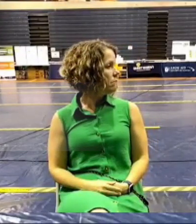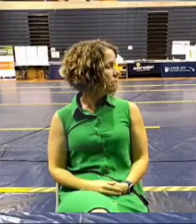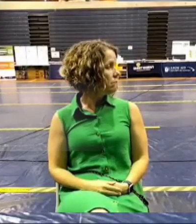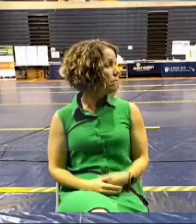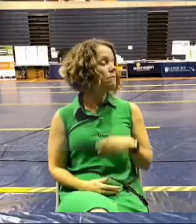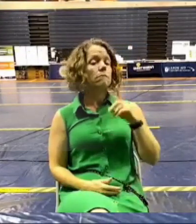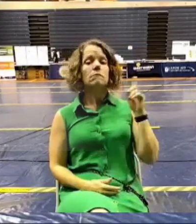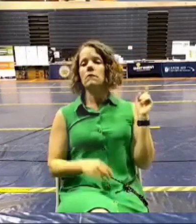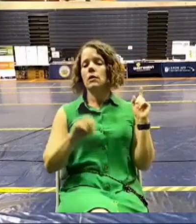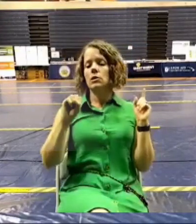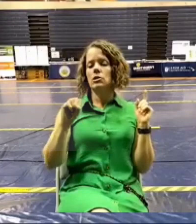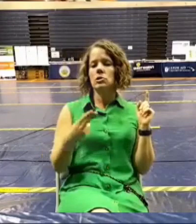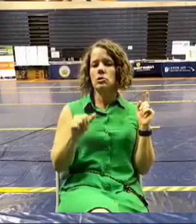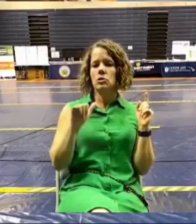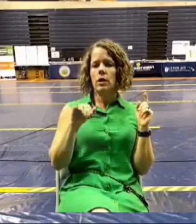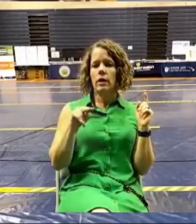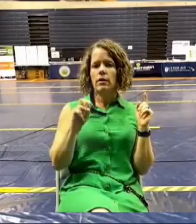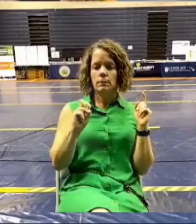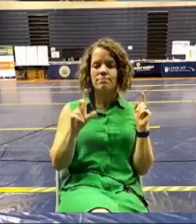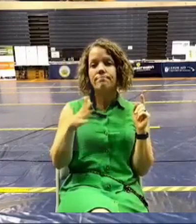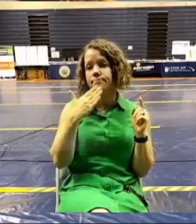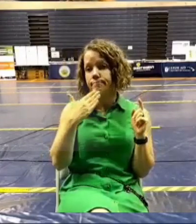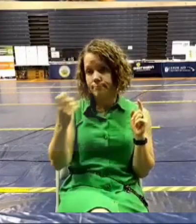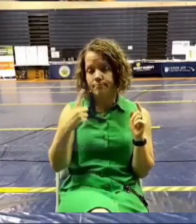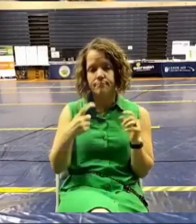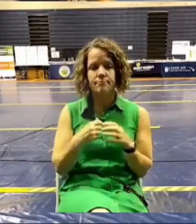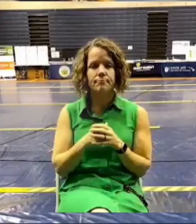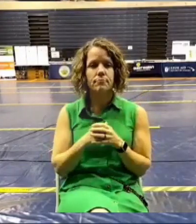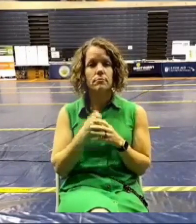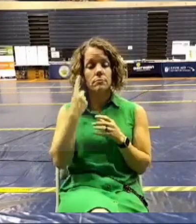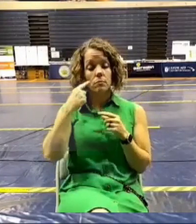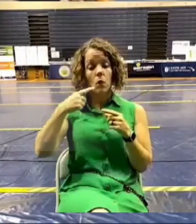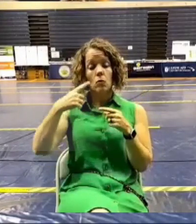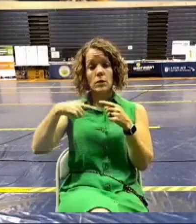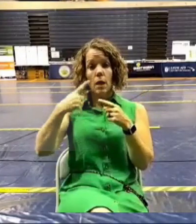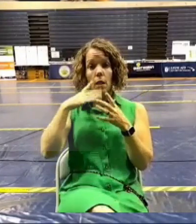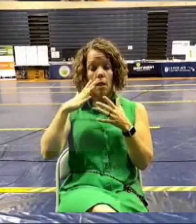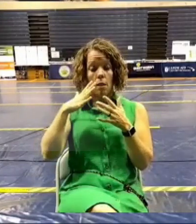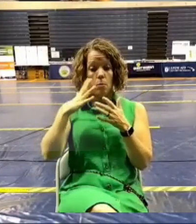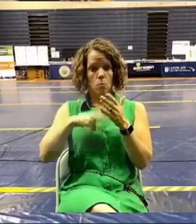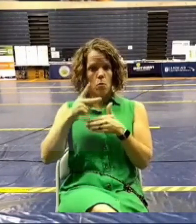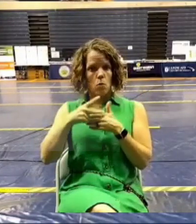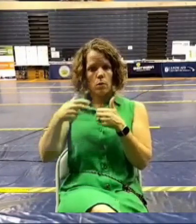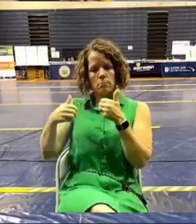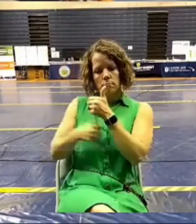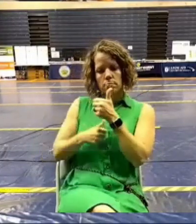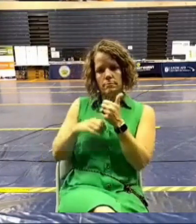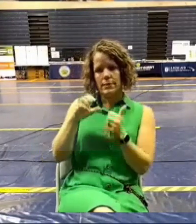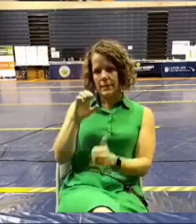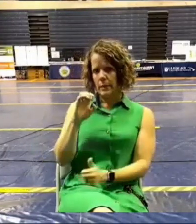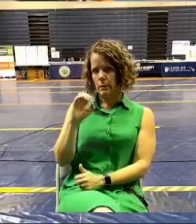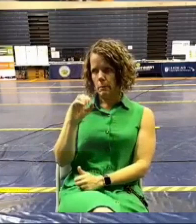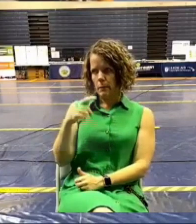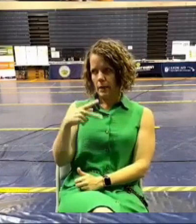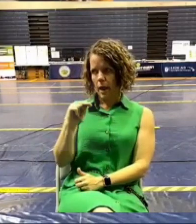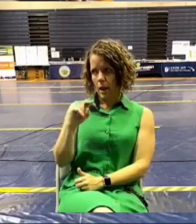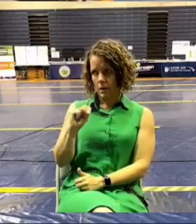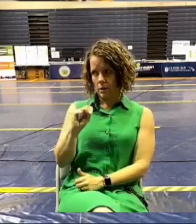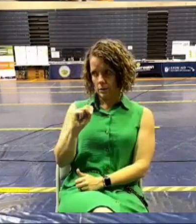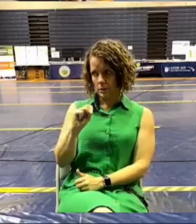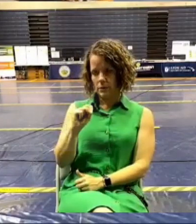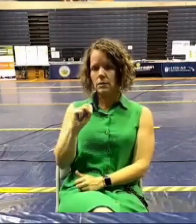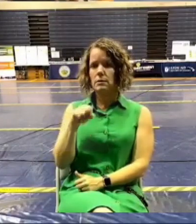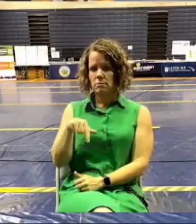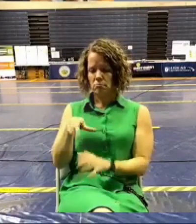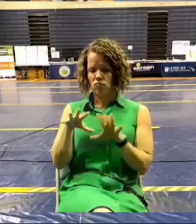Shane? Yeah, thank you for the question. So the recycling program comes under our department, under our EPNS